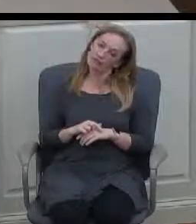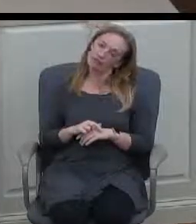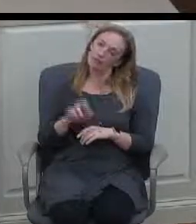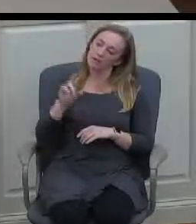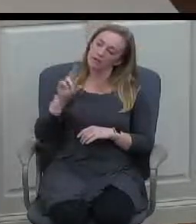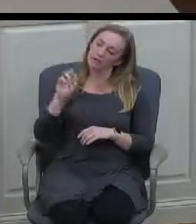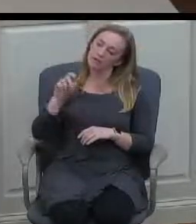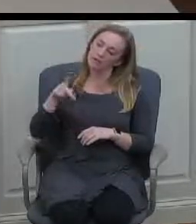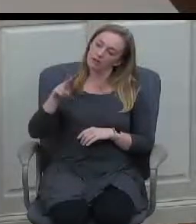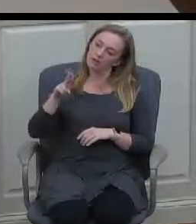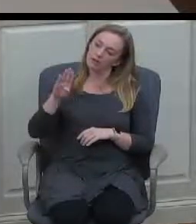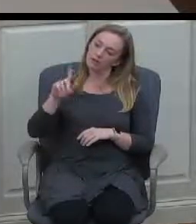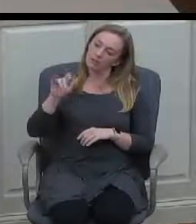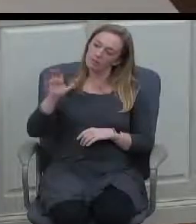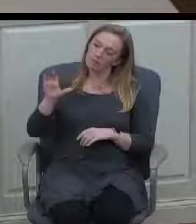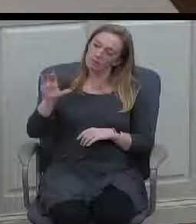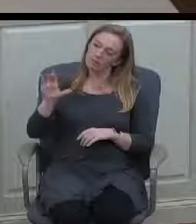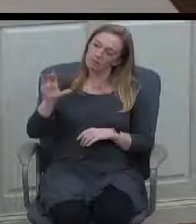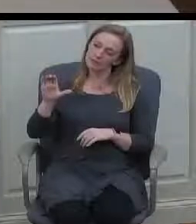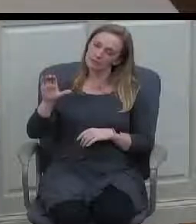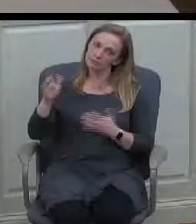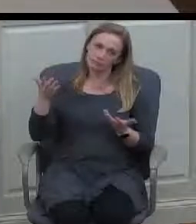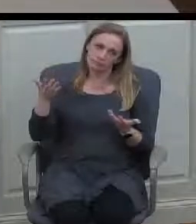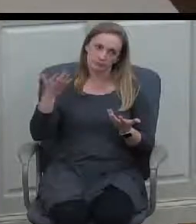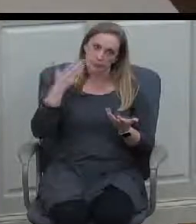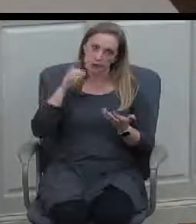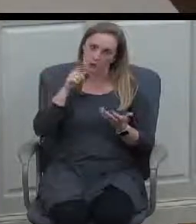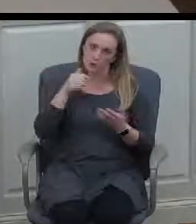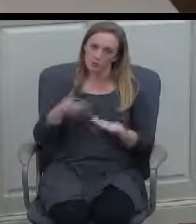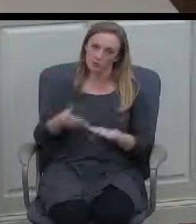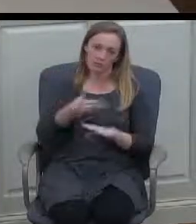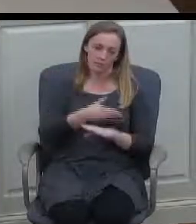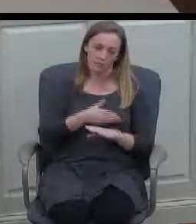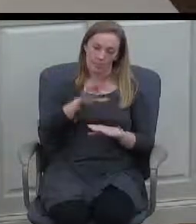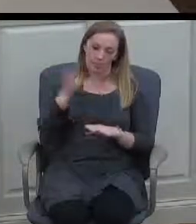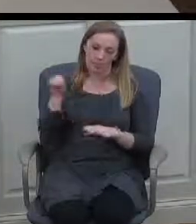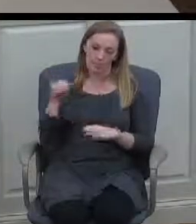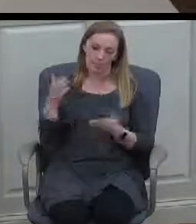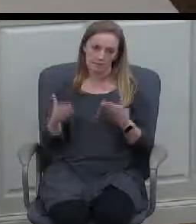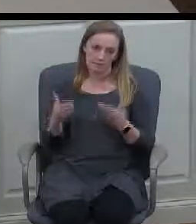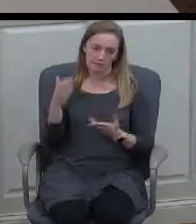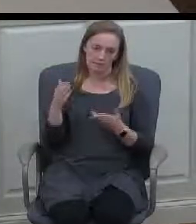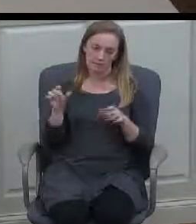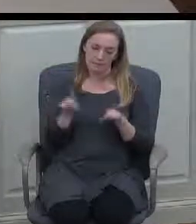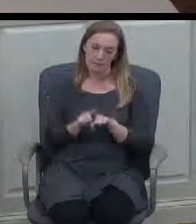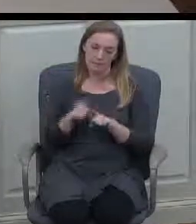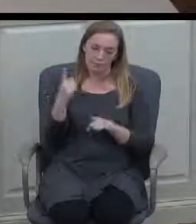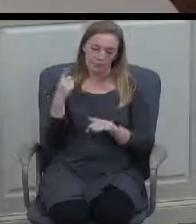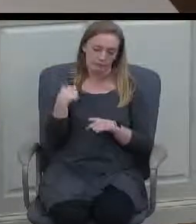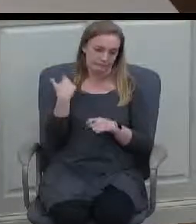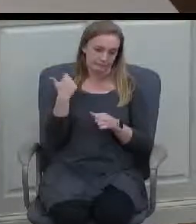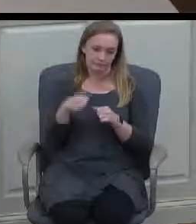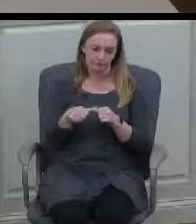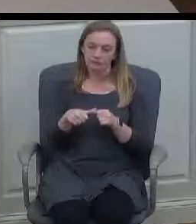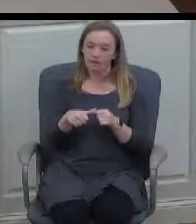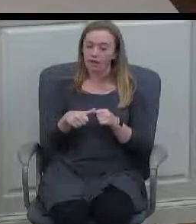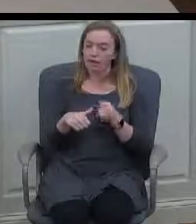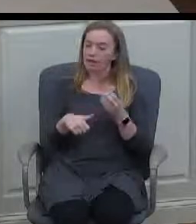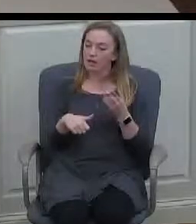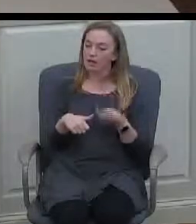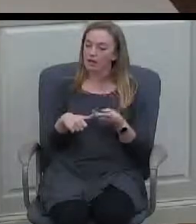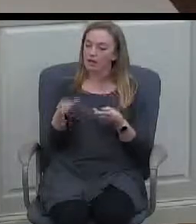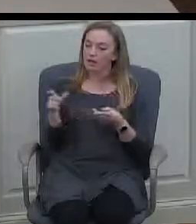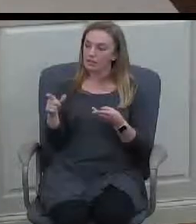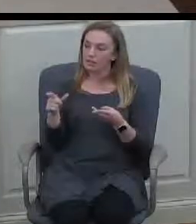Republic or I don't know who the prior vendor was before Republic. It may have been Republic. I don't remember offhand.